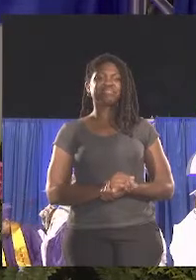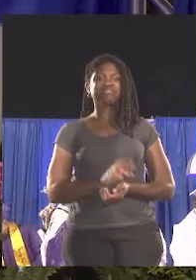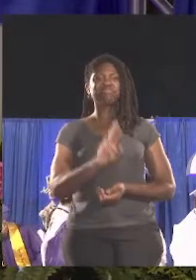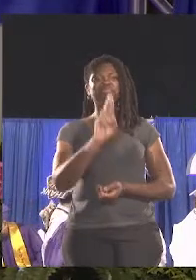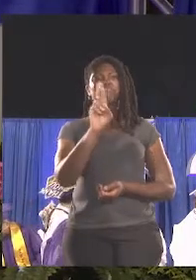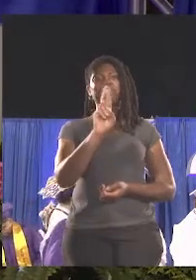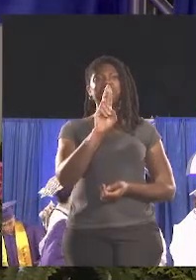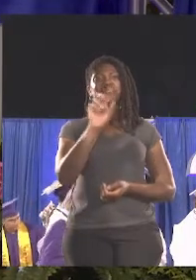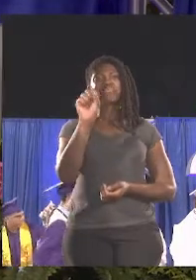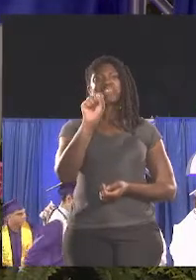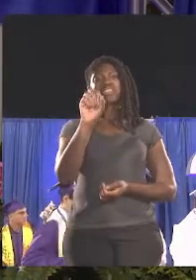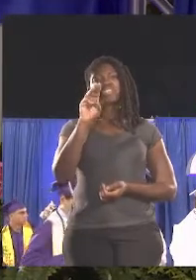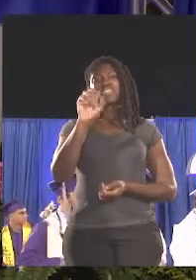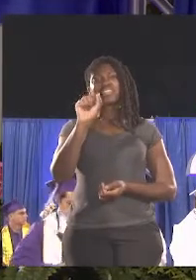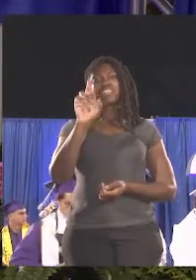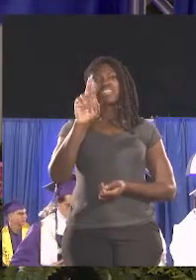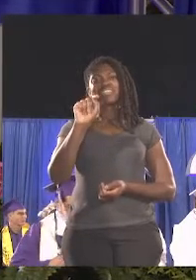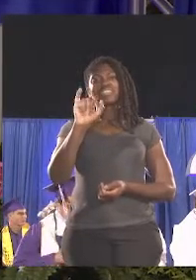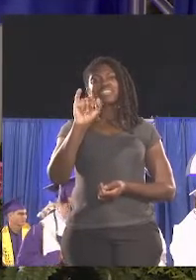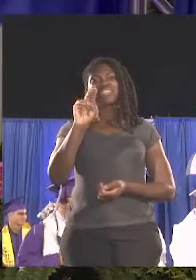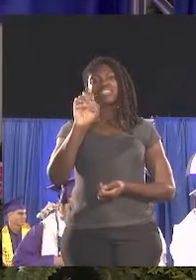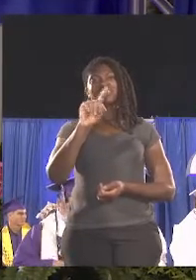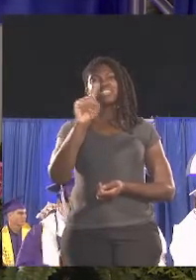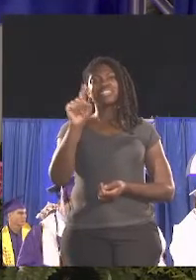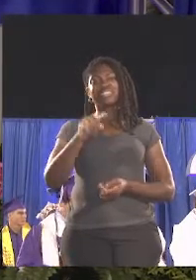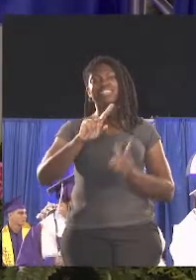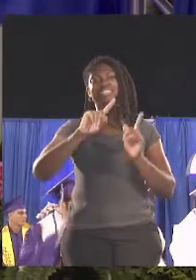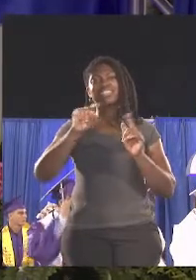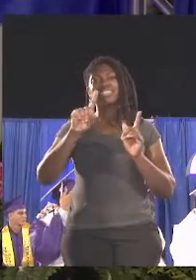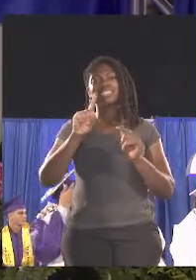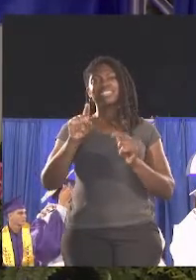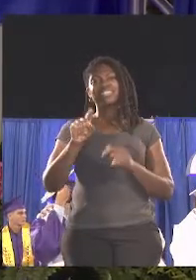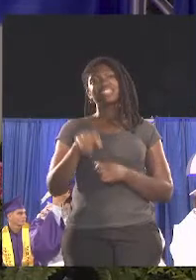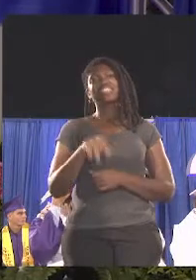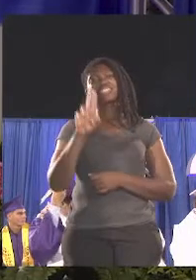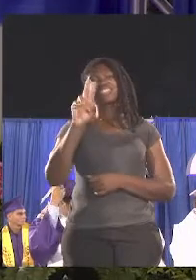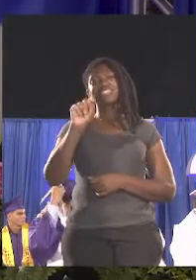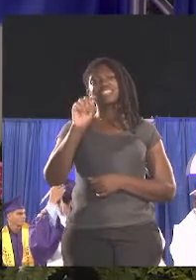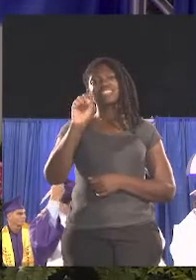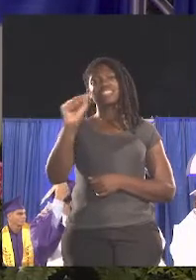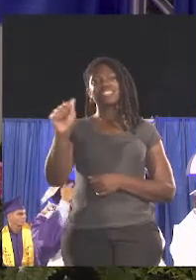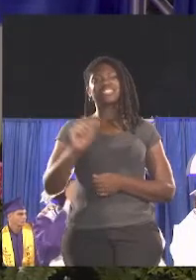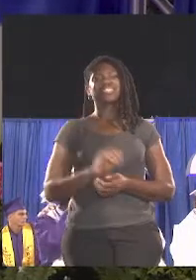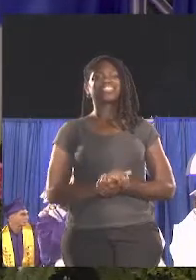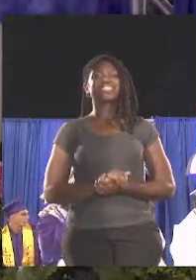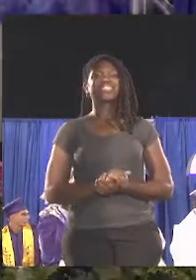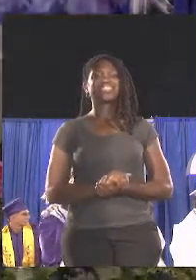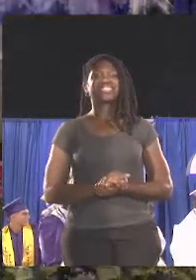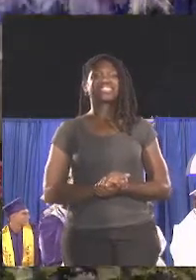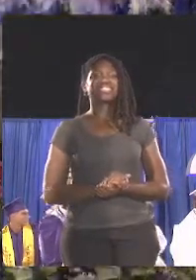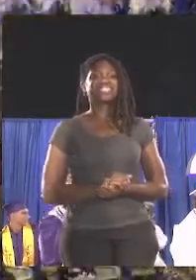Raymond S. Martinez, the University of Texas at San Antonio.